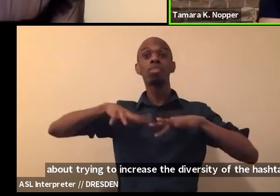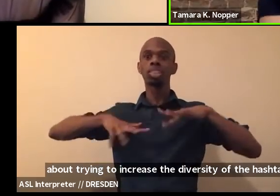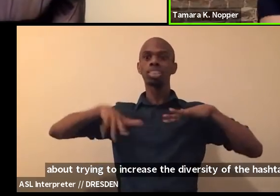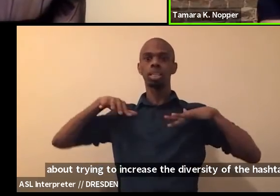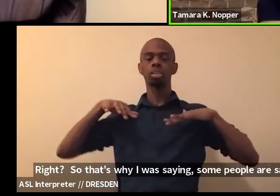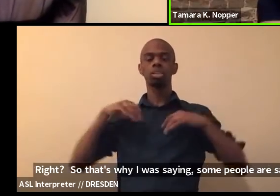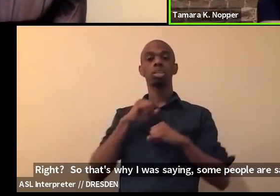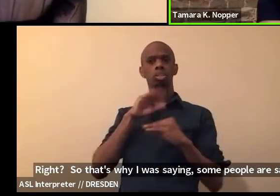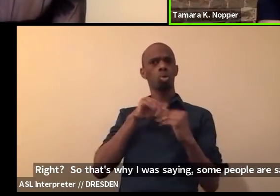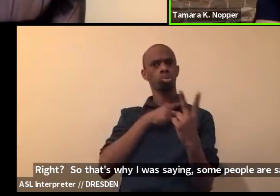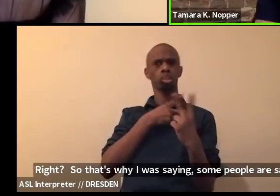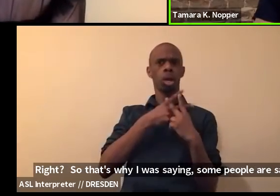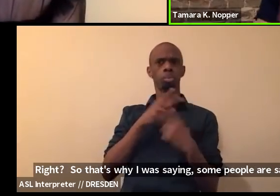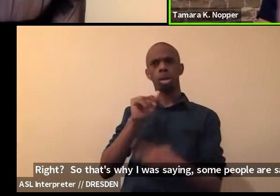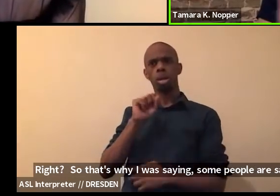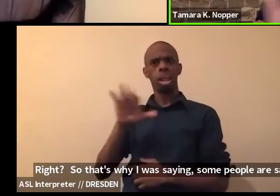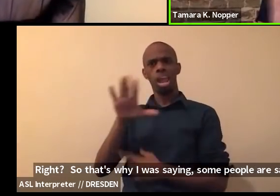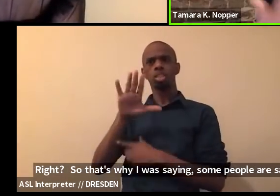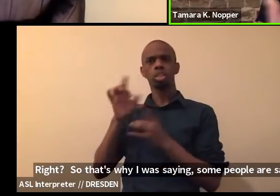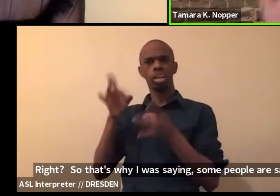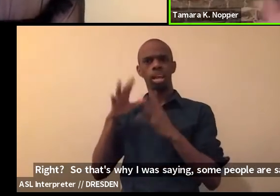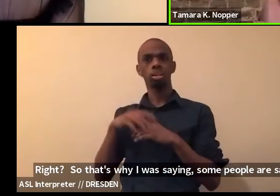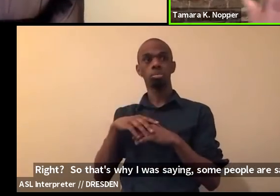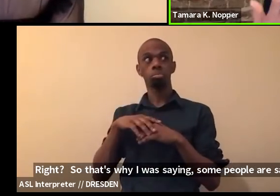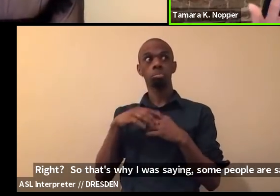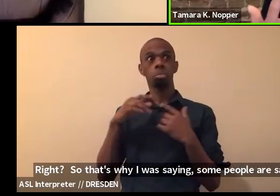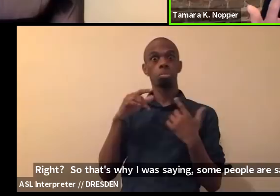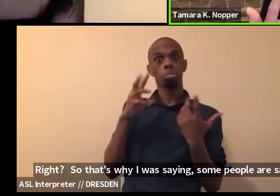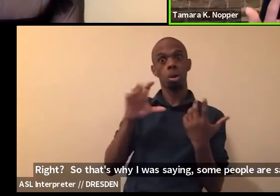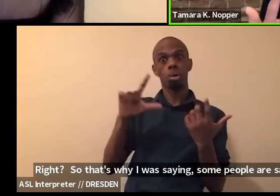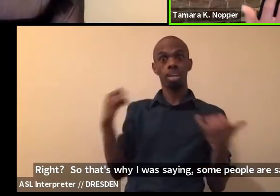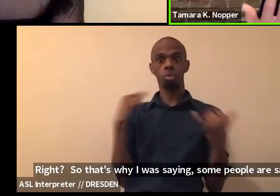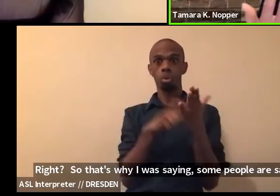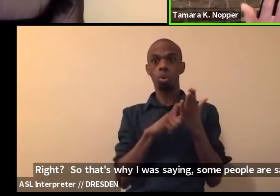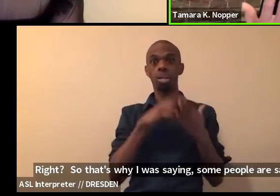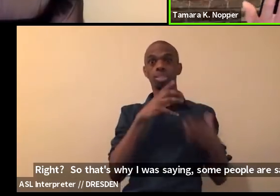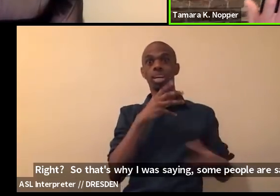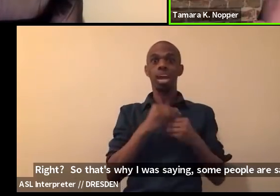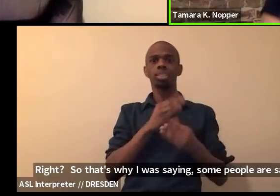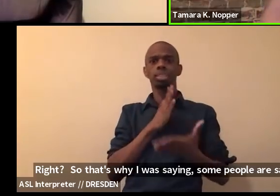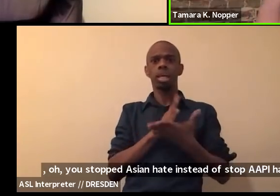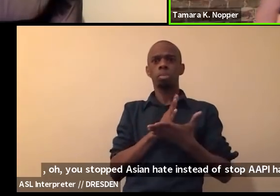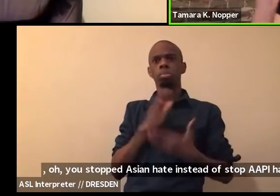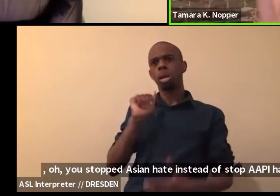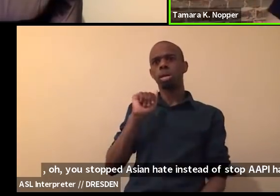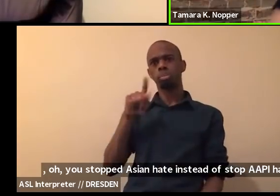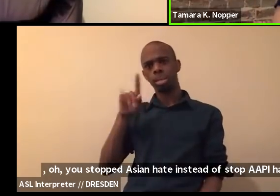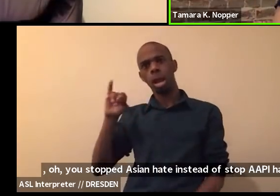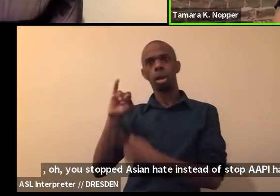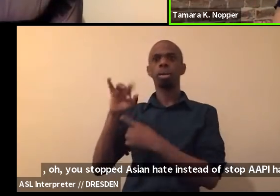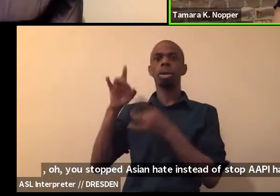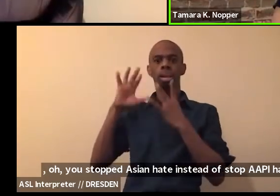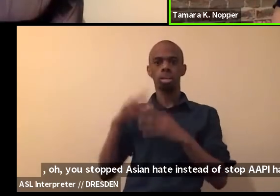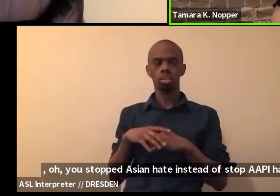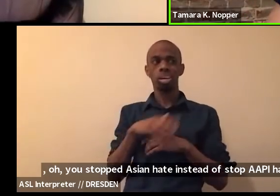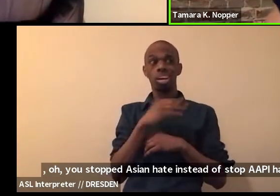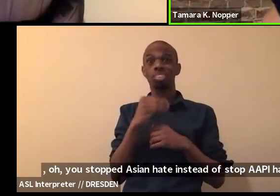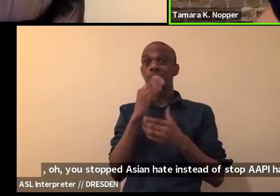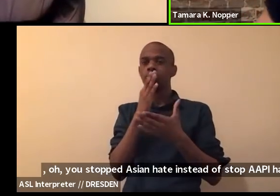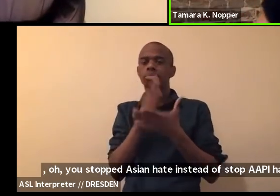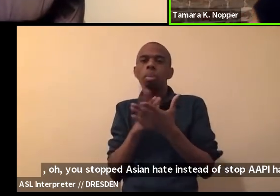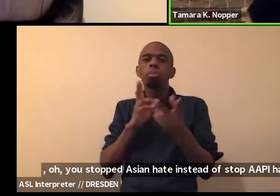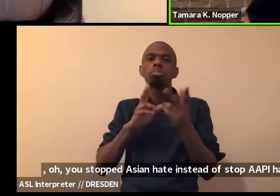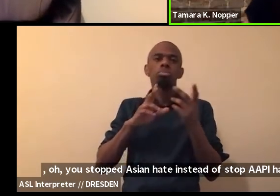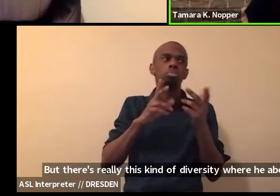stop AAPI hate. But that's really just this kind of diversity question about, like, you know, you're not recognizing me as part of it. And I'm